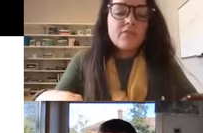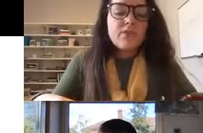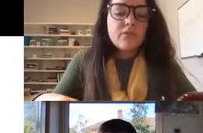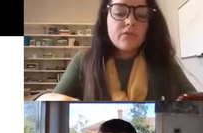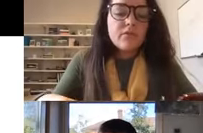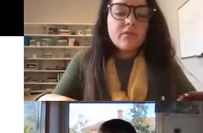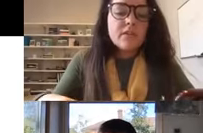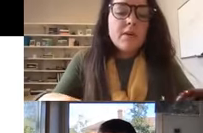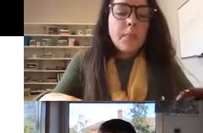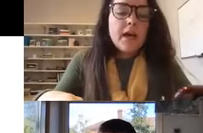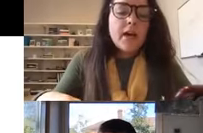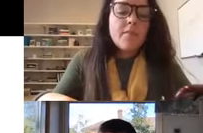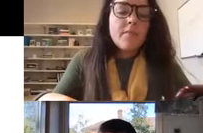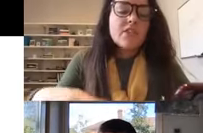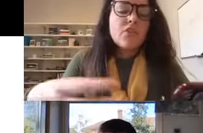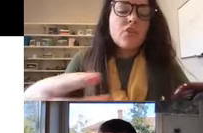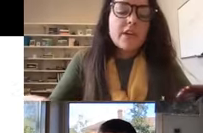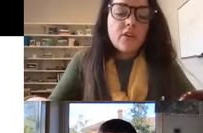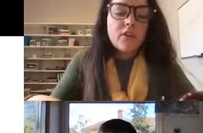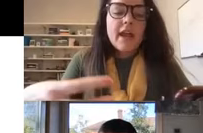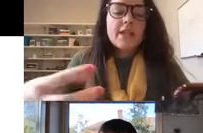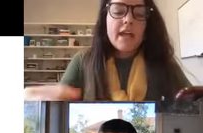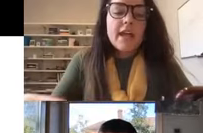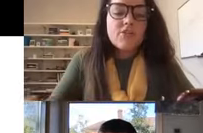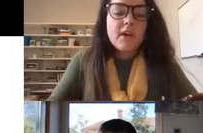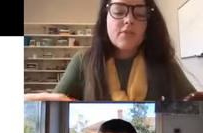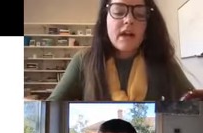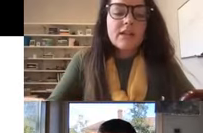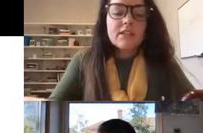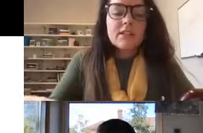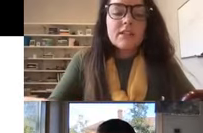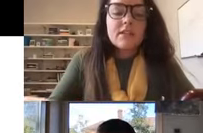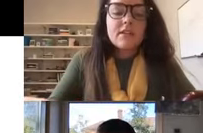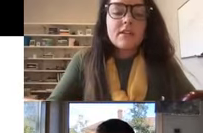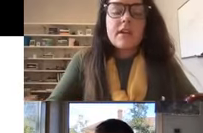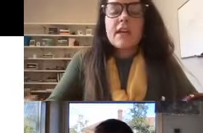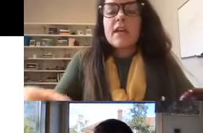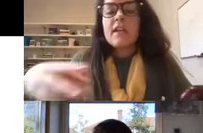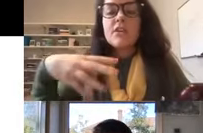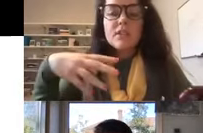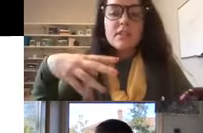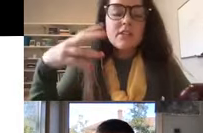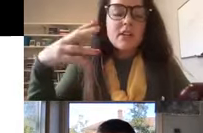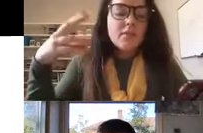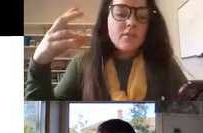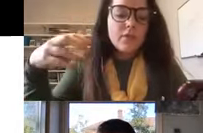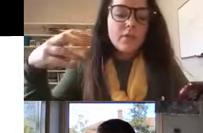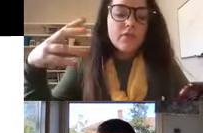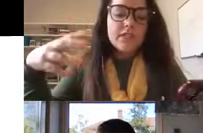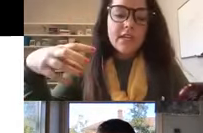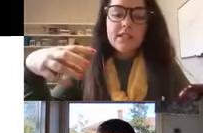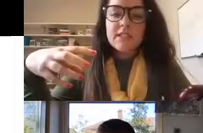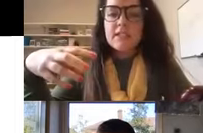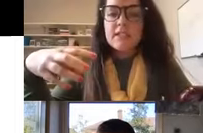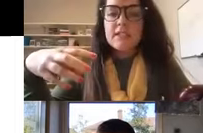superficial moves to critical or anti-hegemonic praxis. In using this term, moves